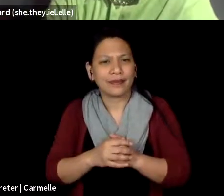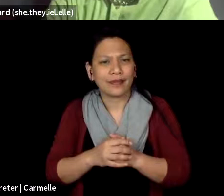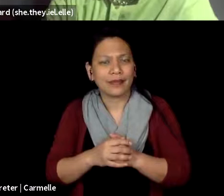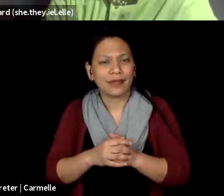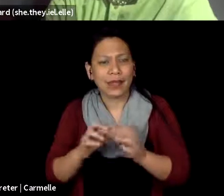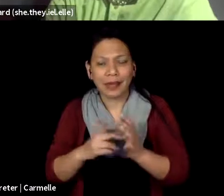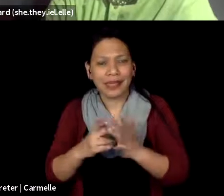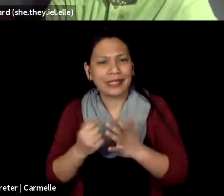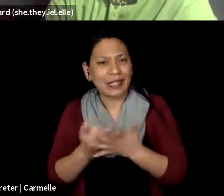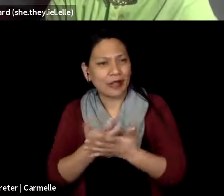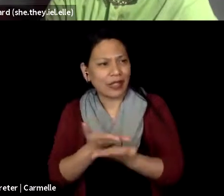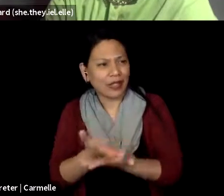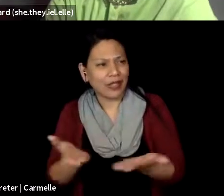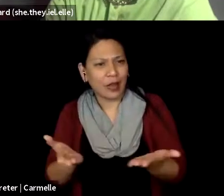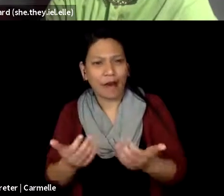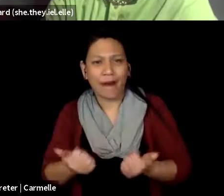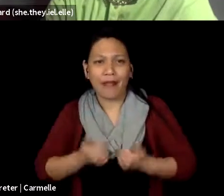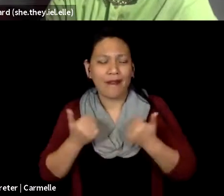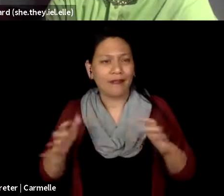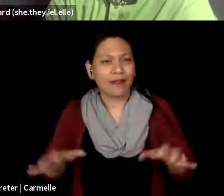alive and active.